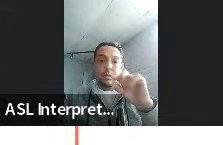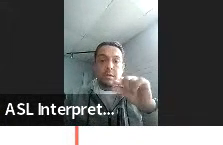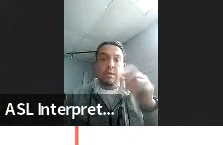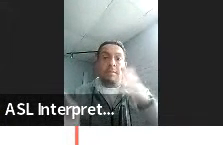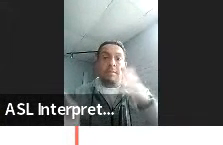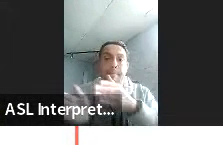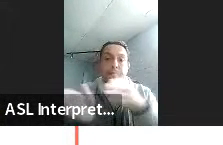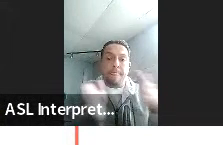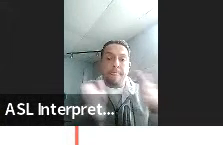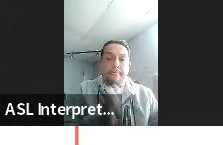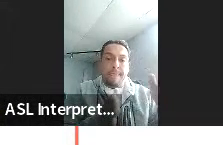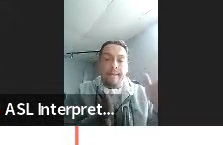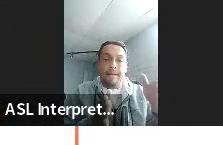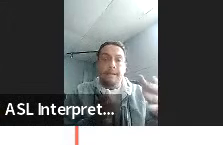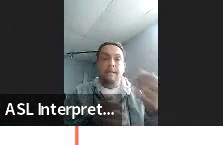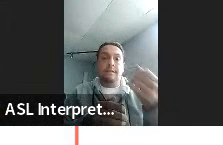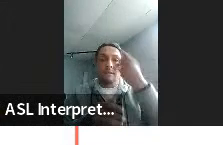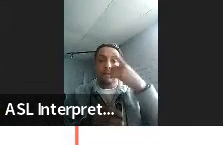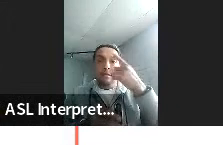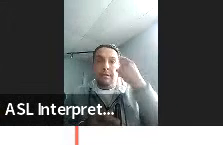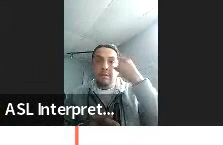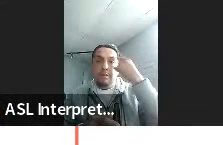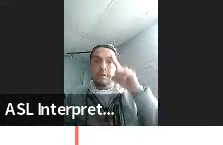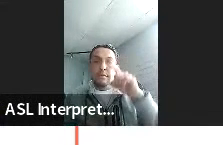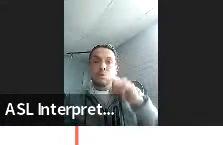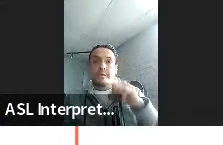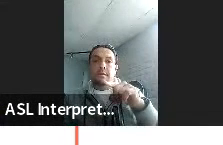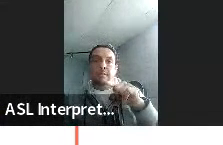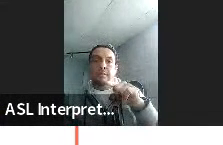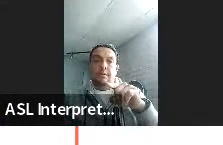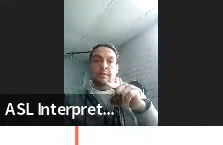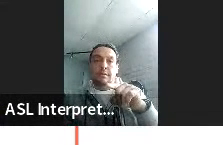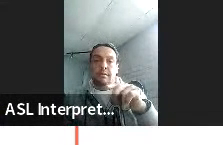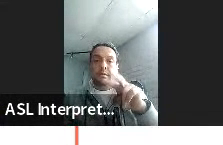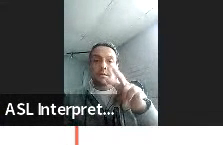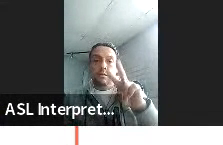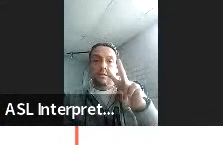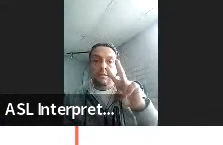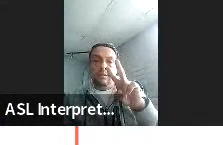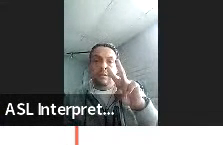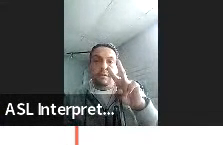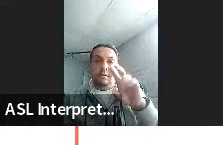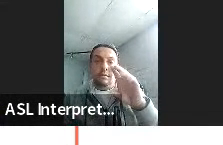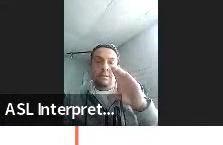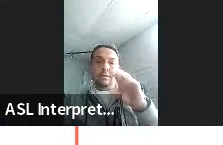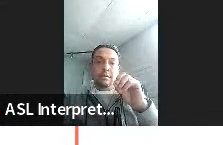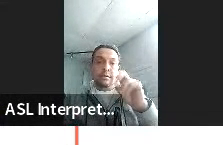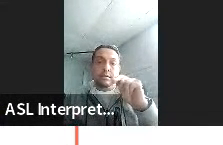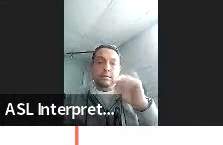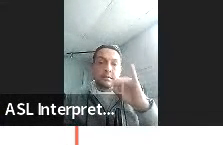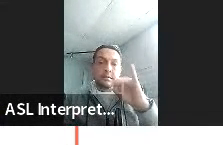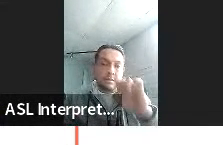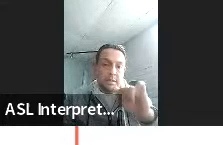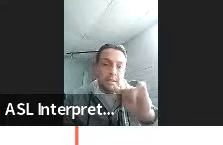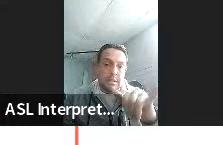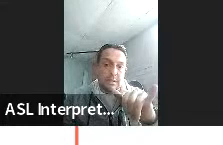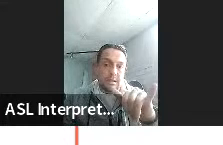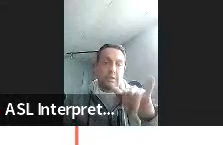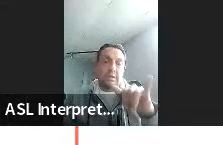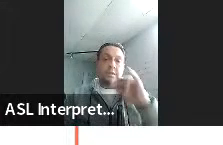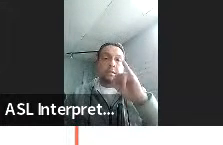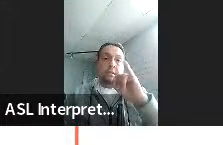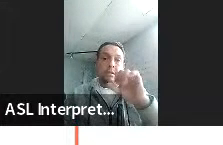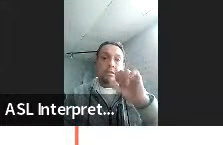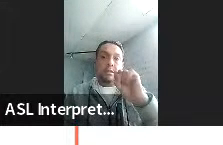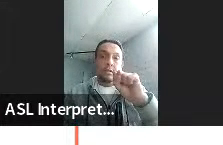such a part of this plan? Sure. Thanks for the question, Laura. This is one area where we do not have more details